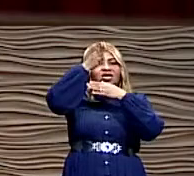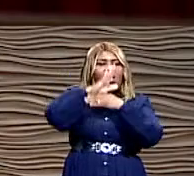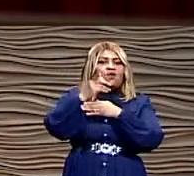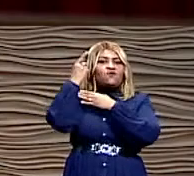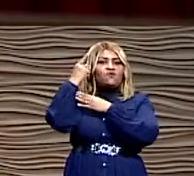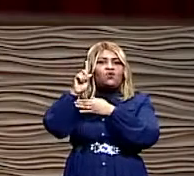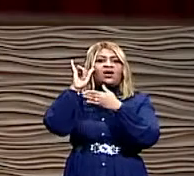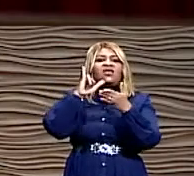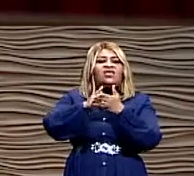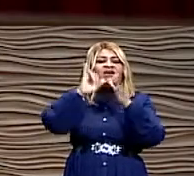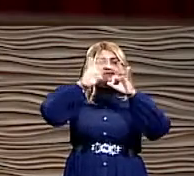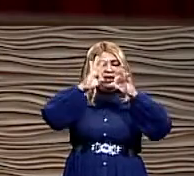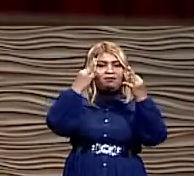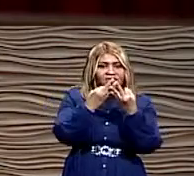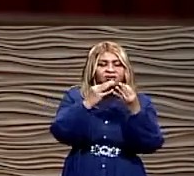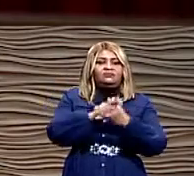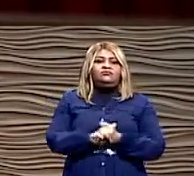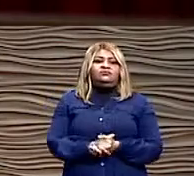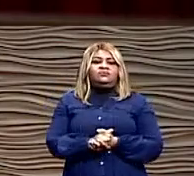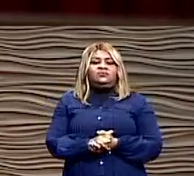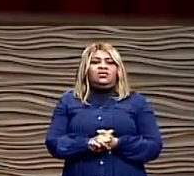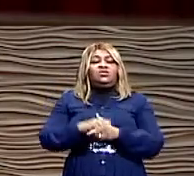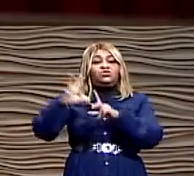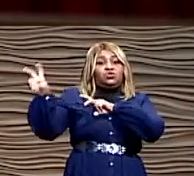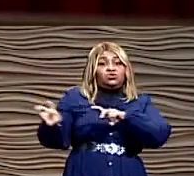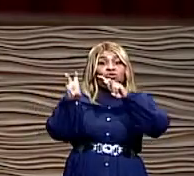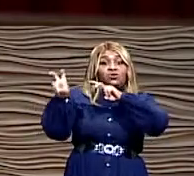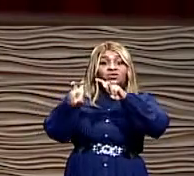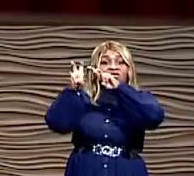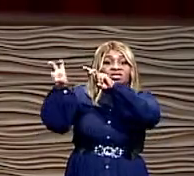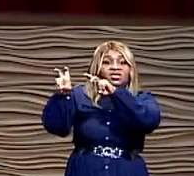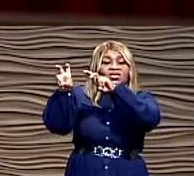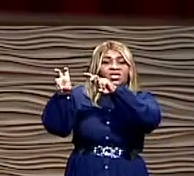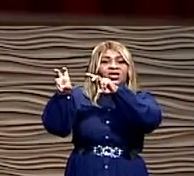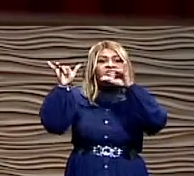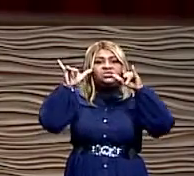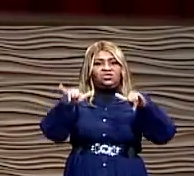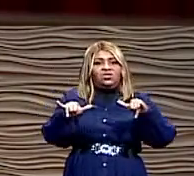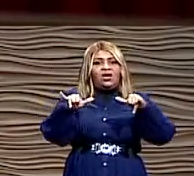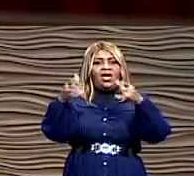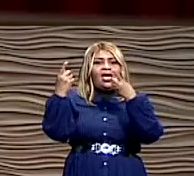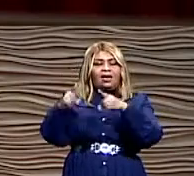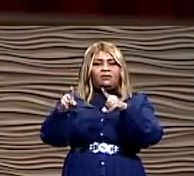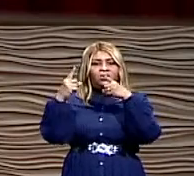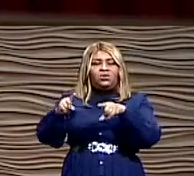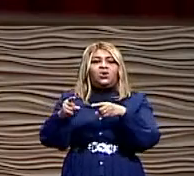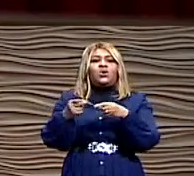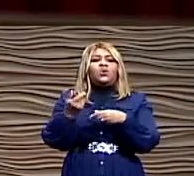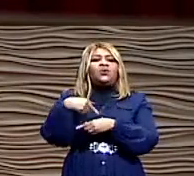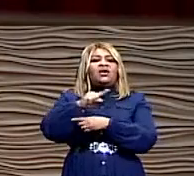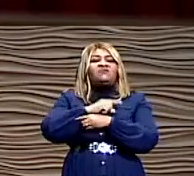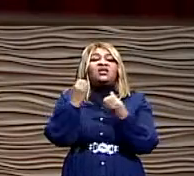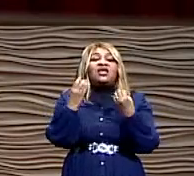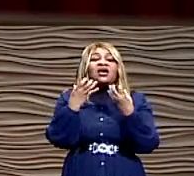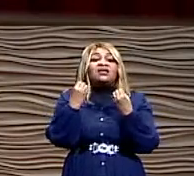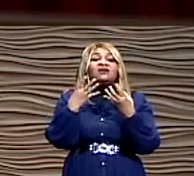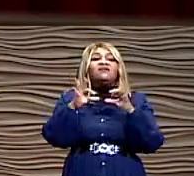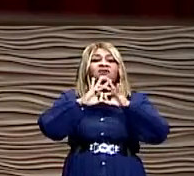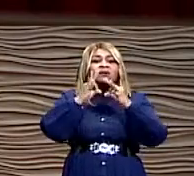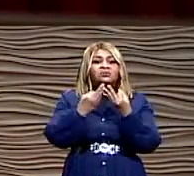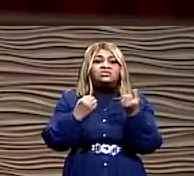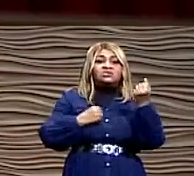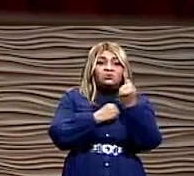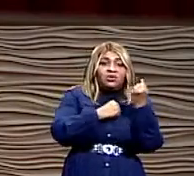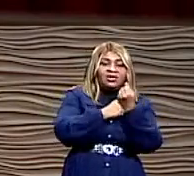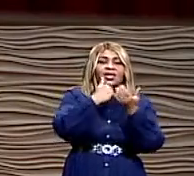them. Now, so guess what? The journey is still on. We have a lot of families to support and help. So thank you for those